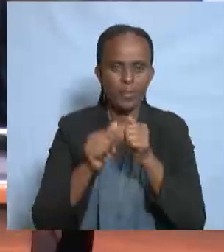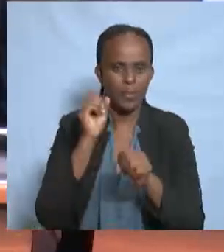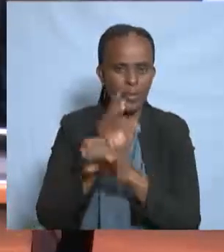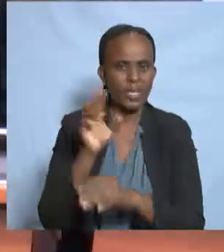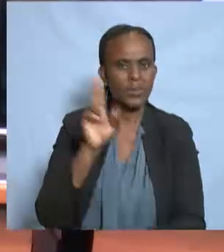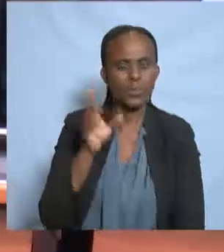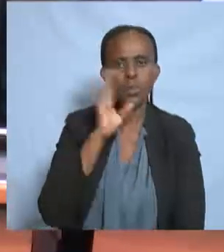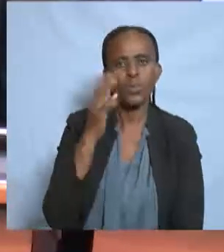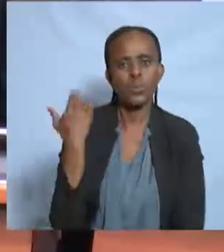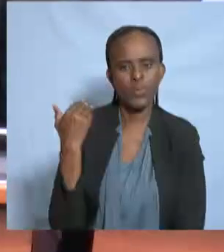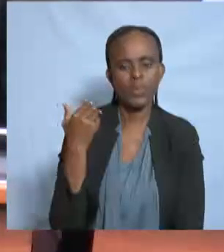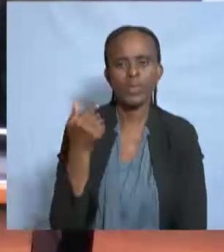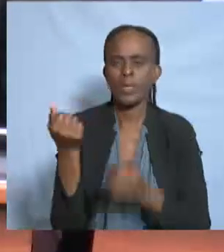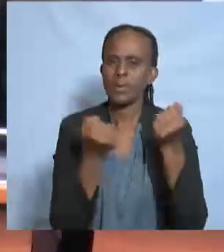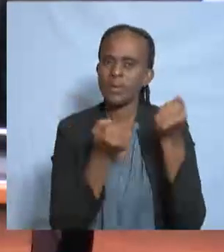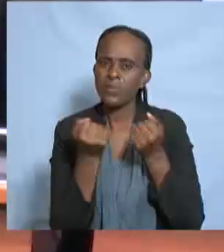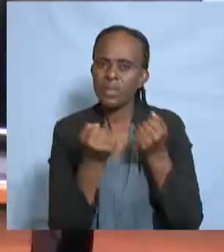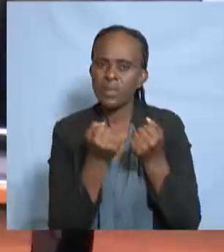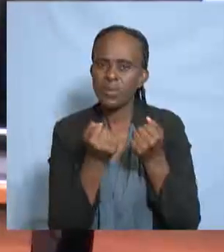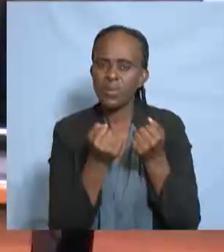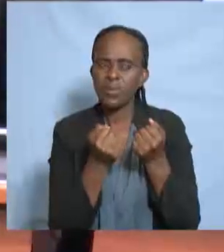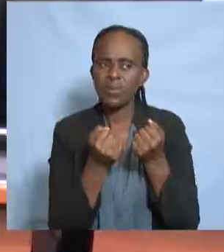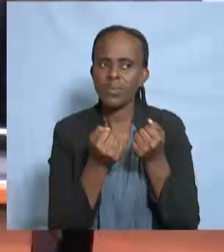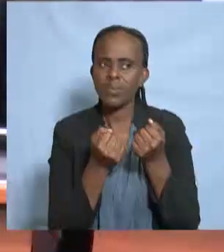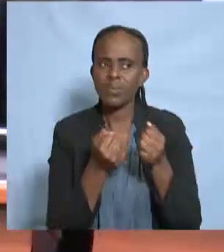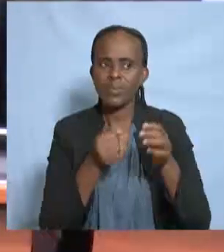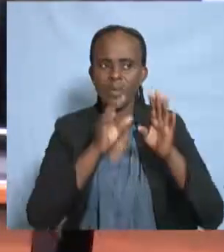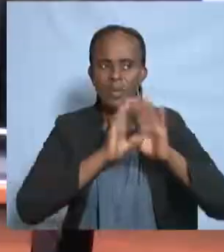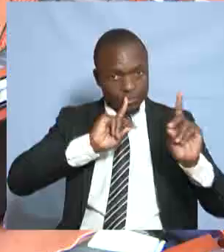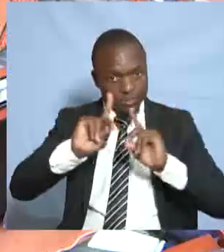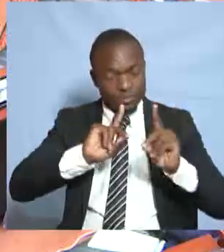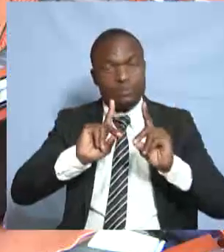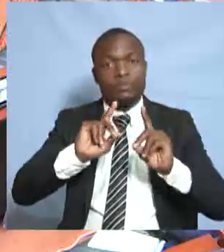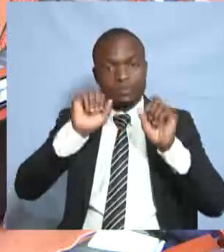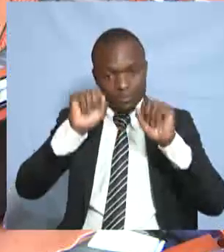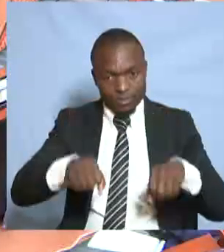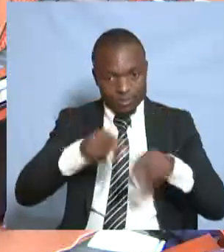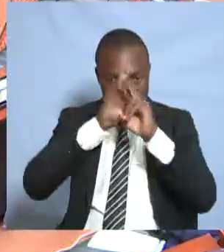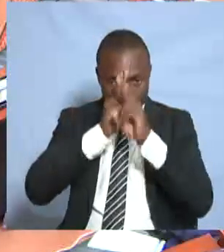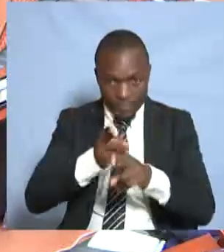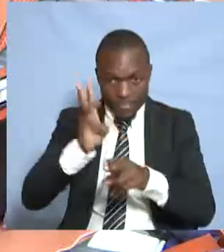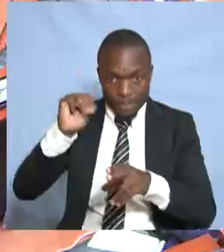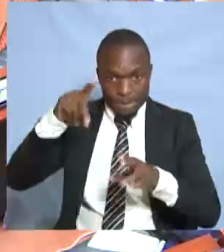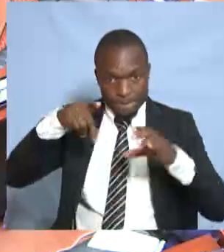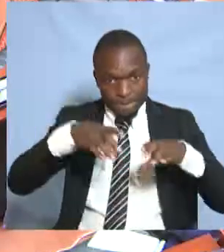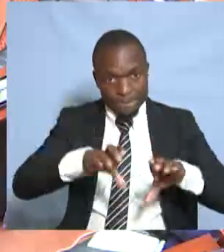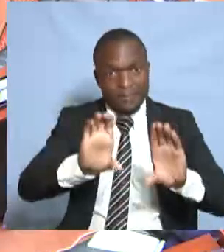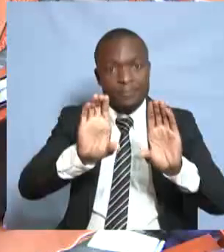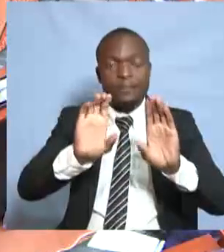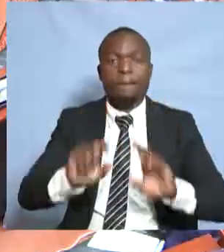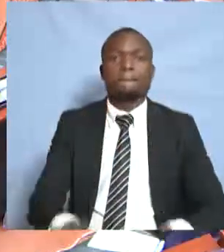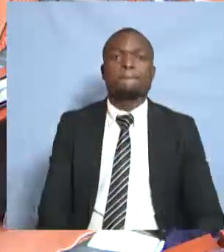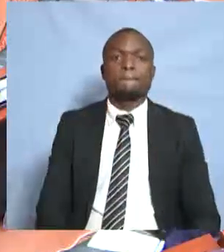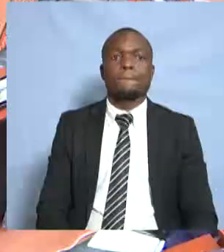used, a vehicle that is no longer useful. Order, Honorable Member. May the Honorable Member continue.